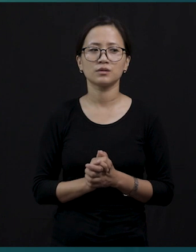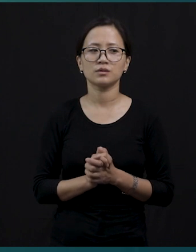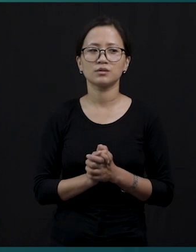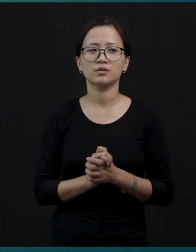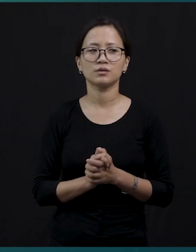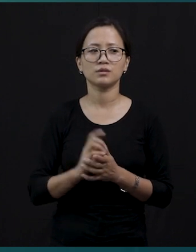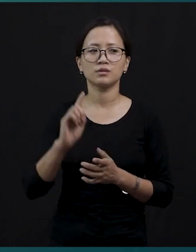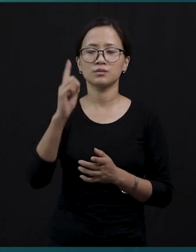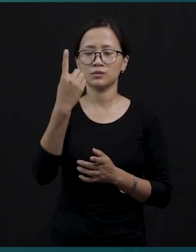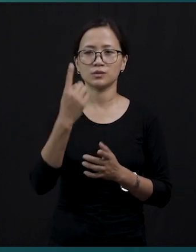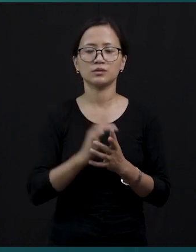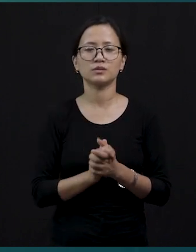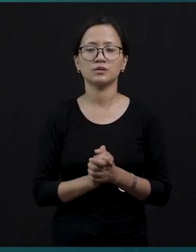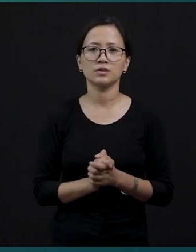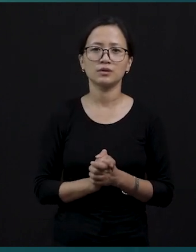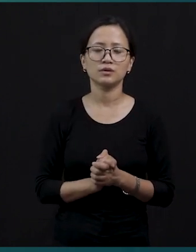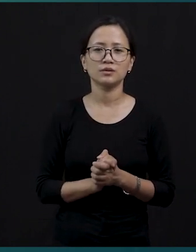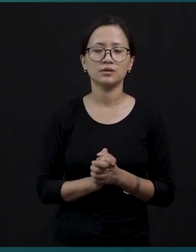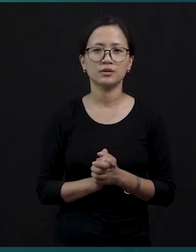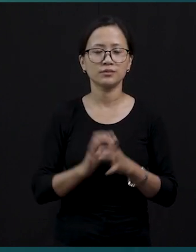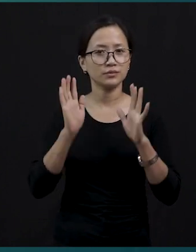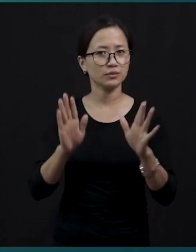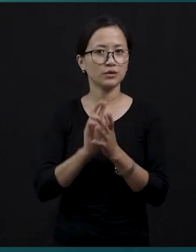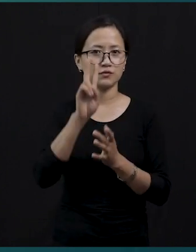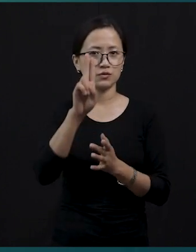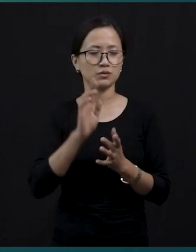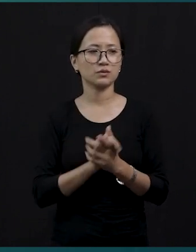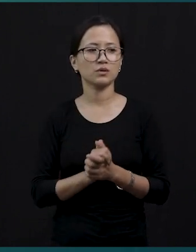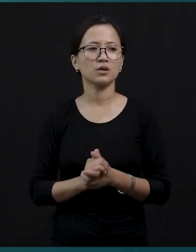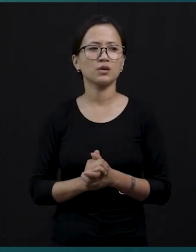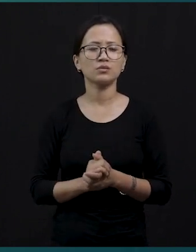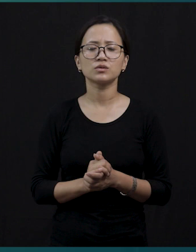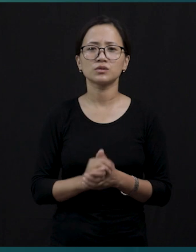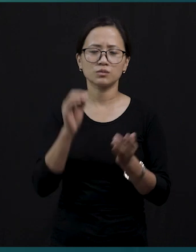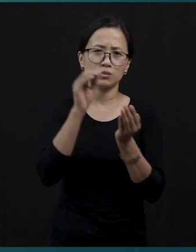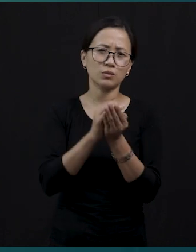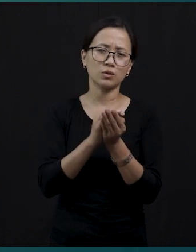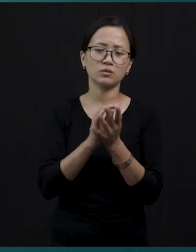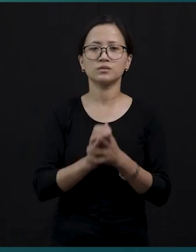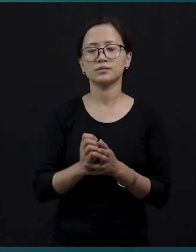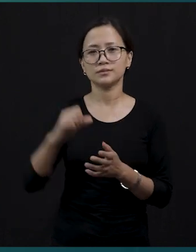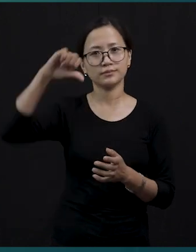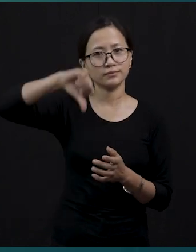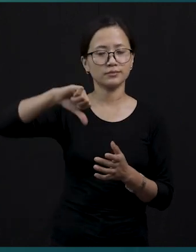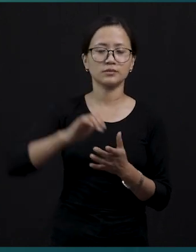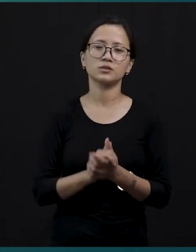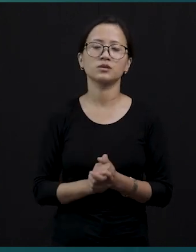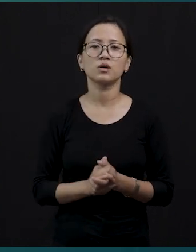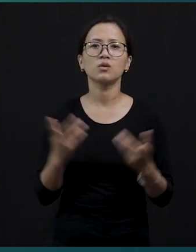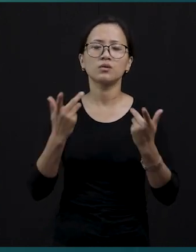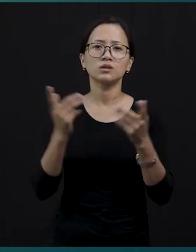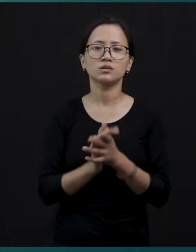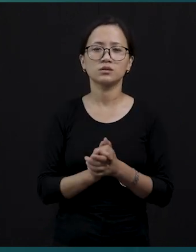be 1, right? So now again we have 2, which is small number, and 9 is bigger than that. So what